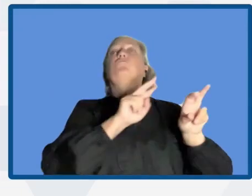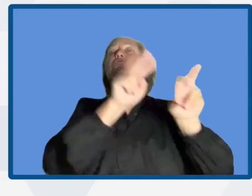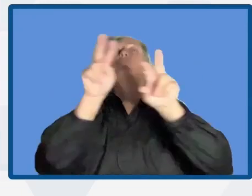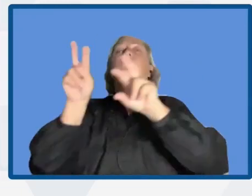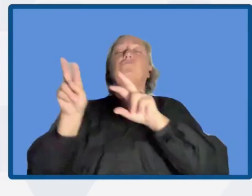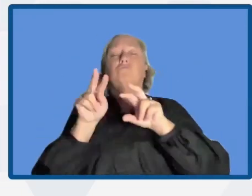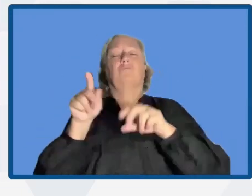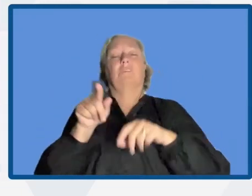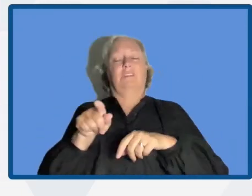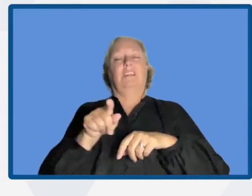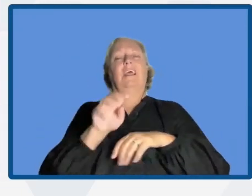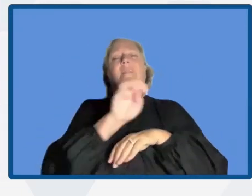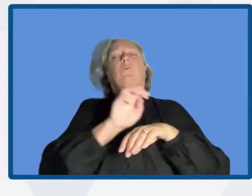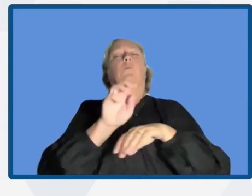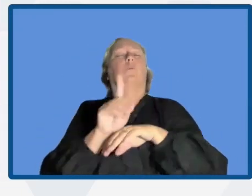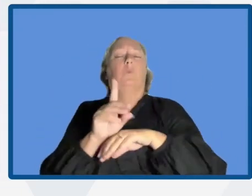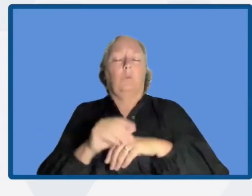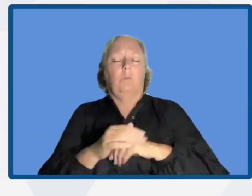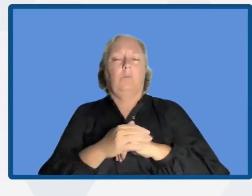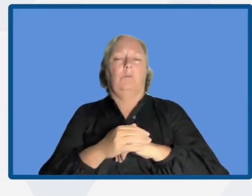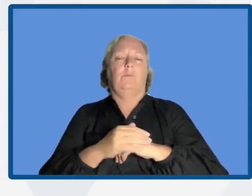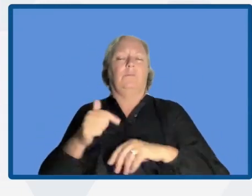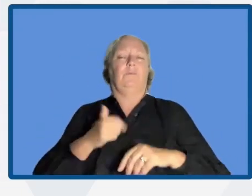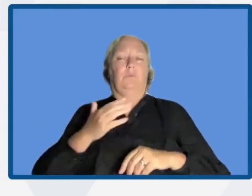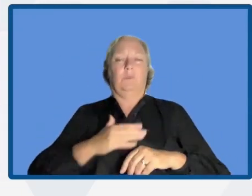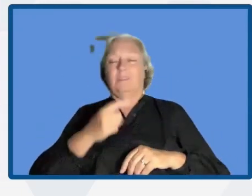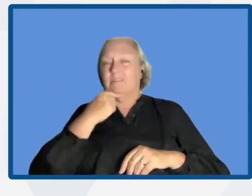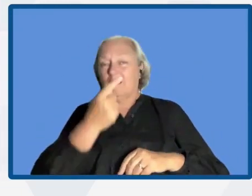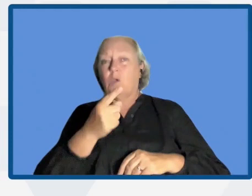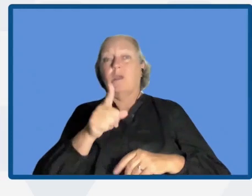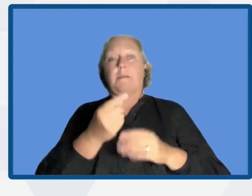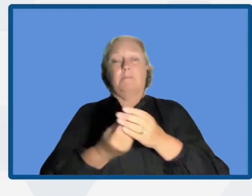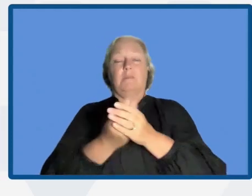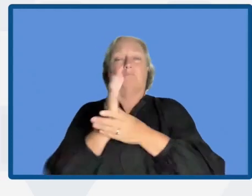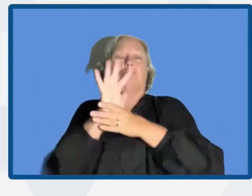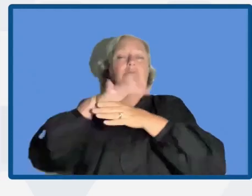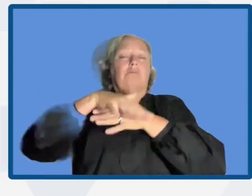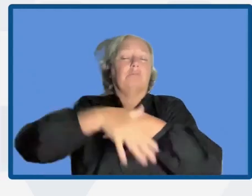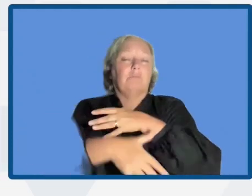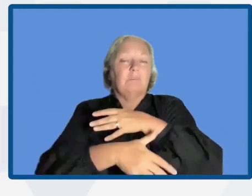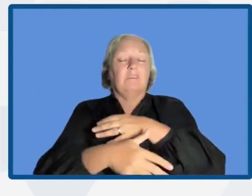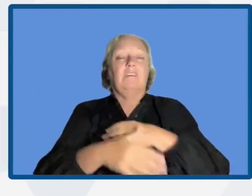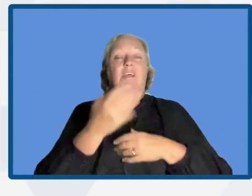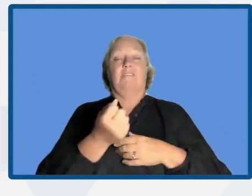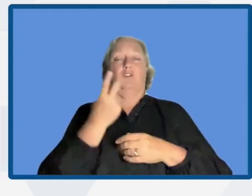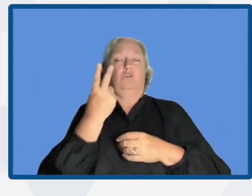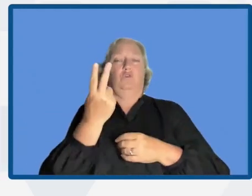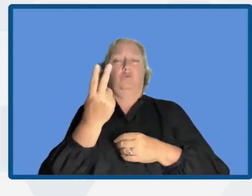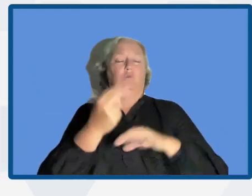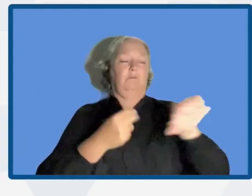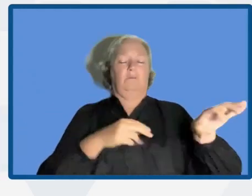would like to highlight volcano early warning systems in 2 volcanoes, Cotopaxi and